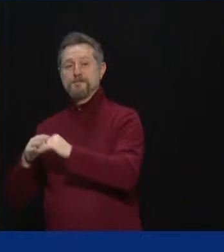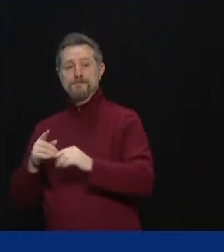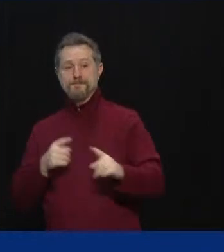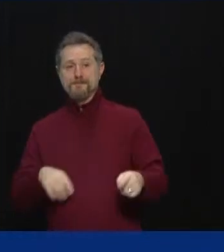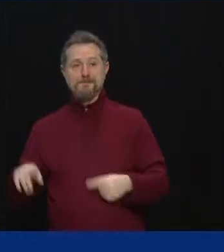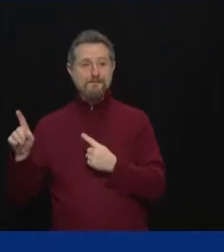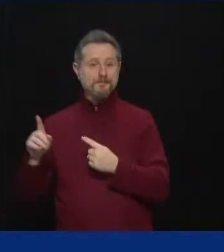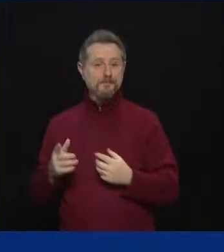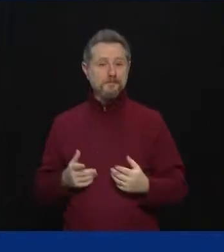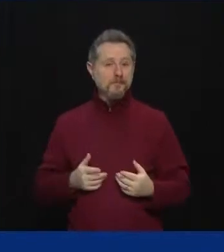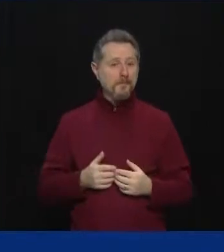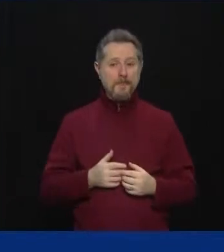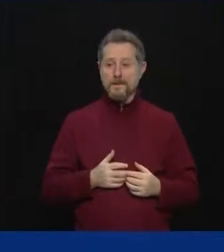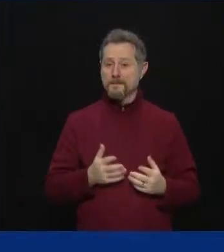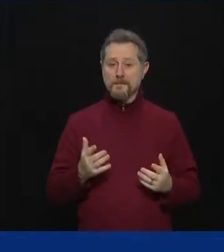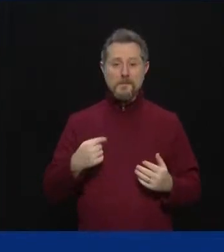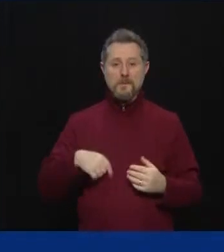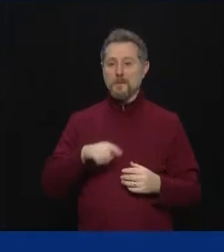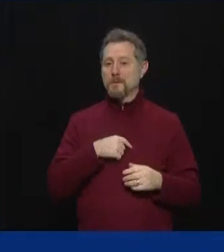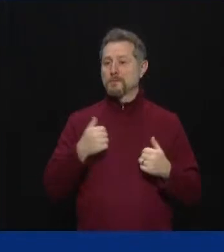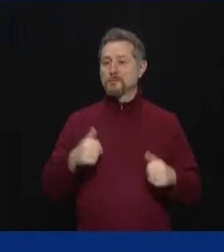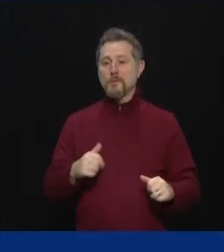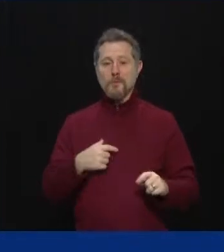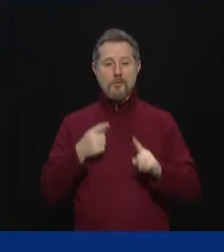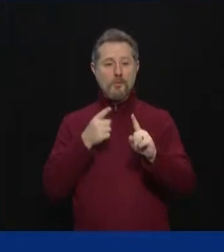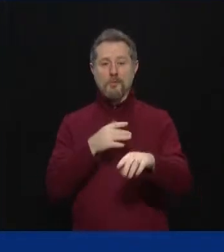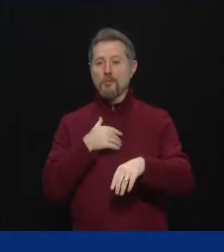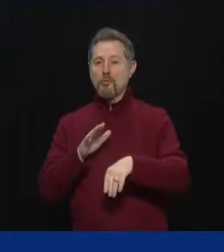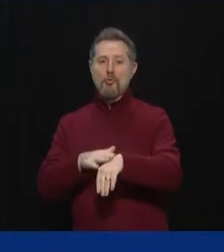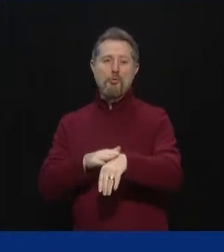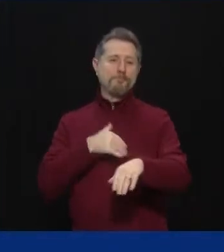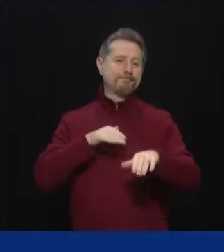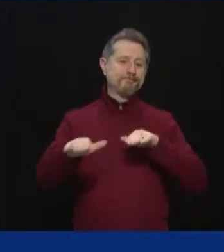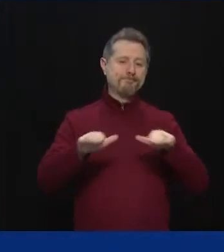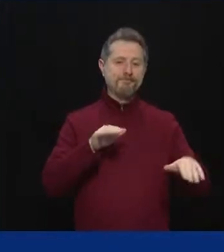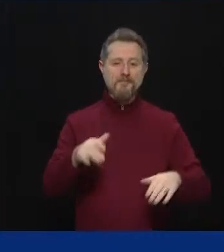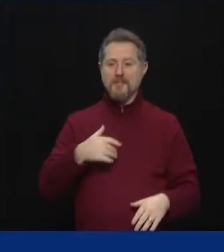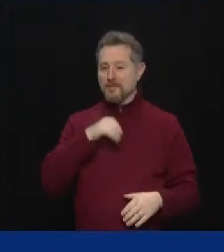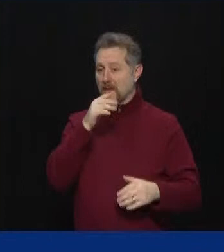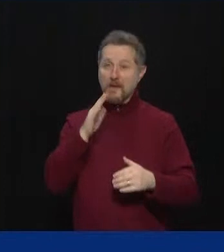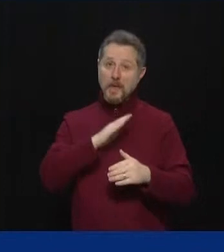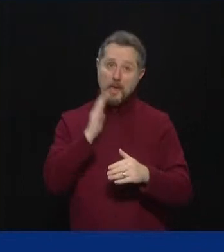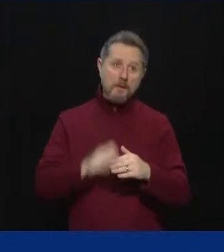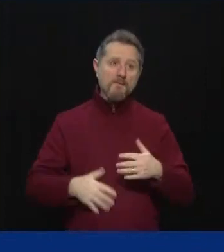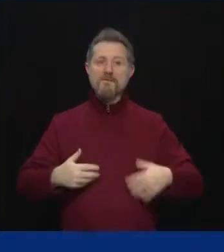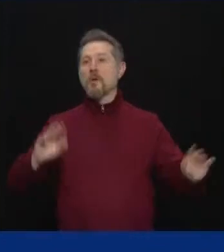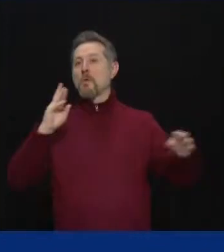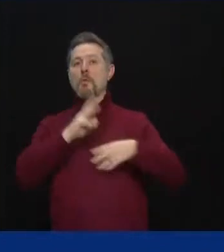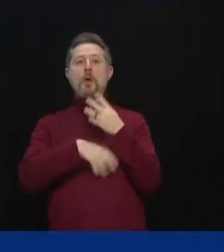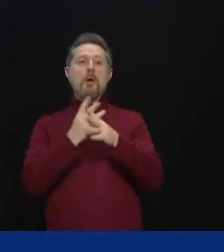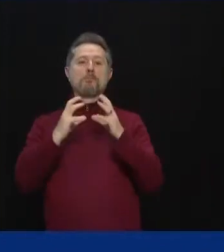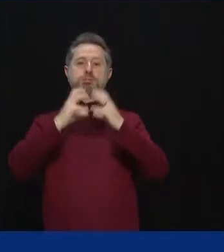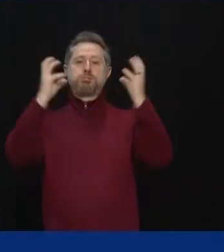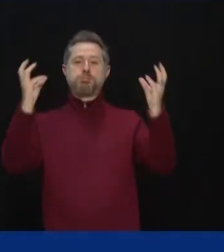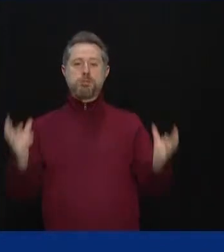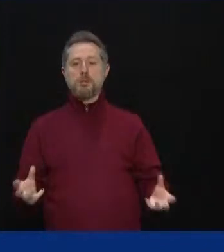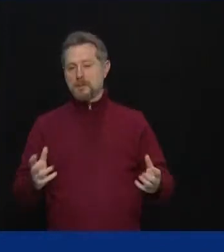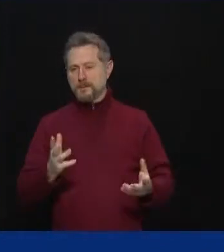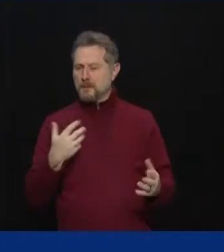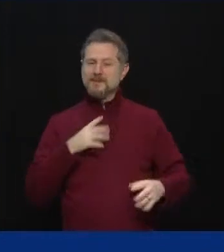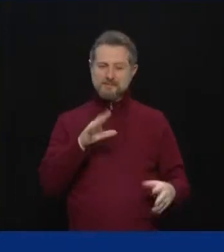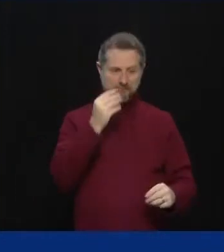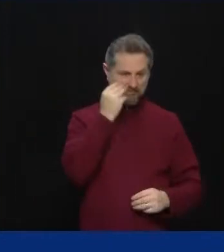alerting people. This is not the sky is falling. I just want to make sure that people take this very seriously. So it is